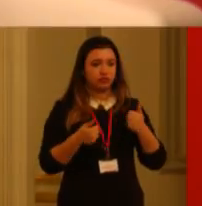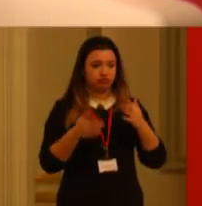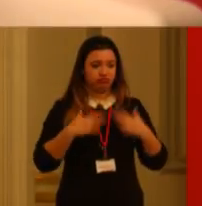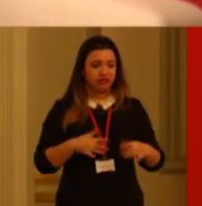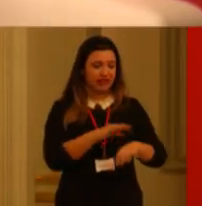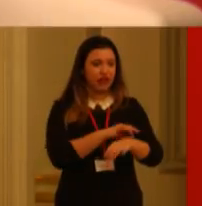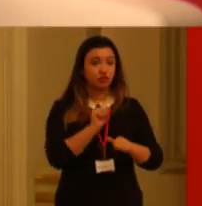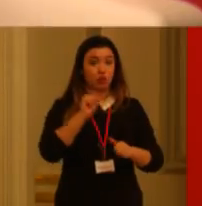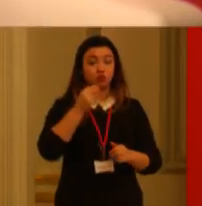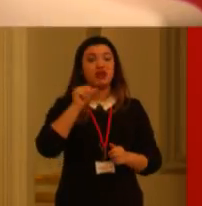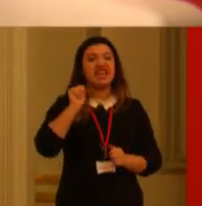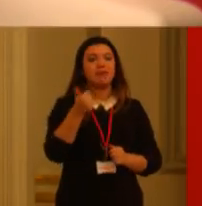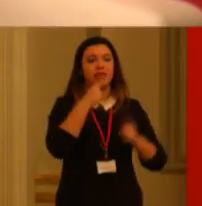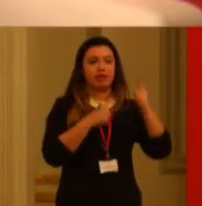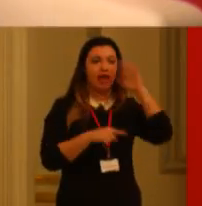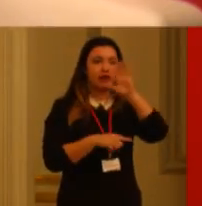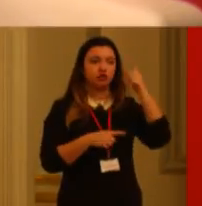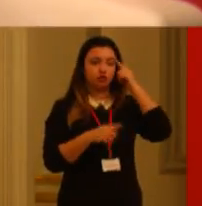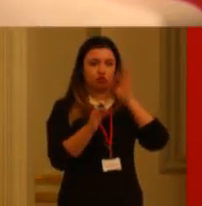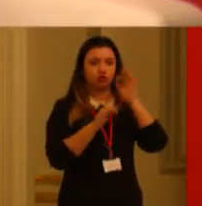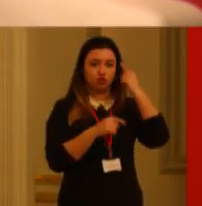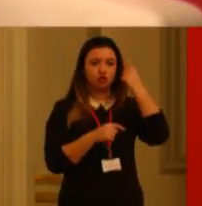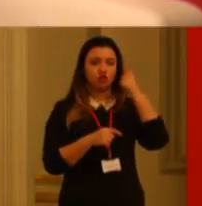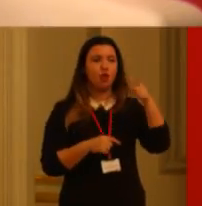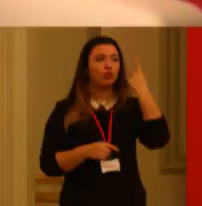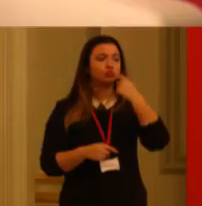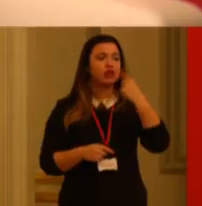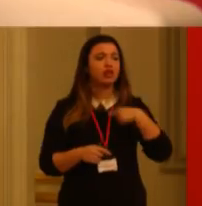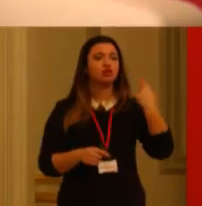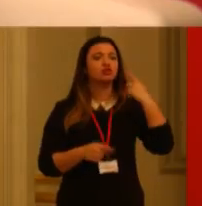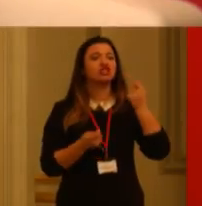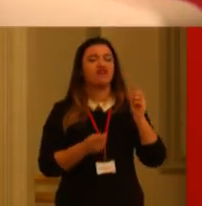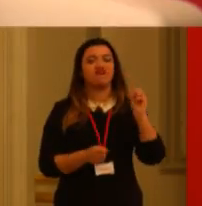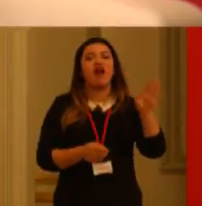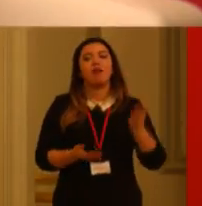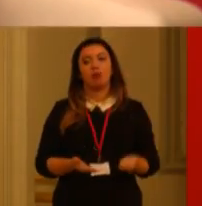find the daily jobs to carry. However, they are